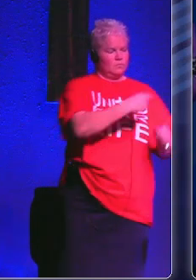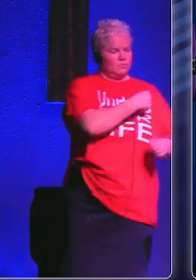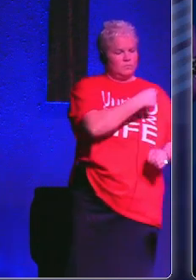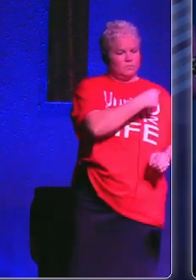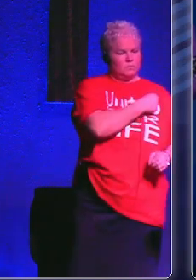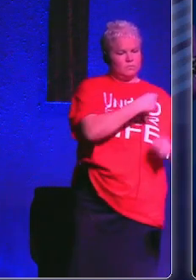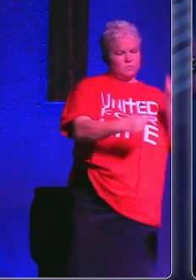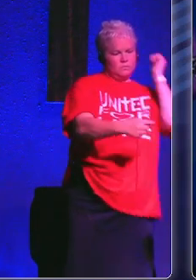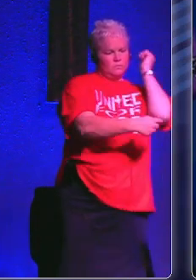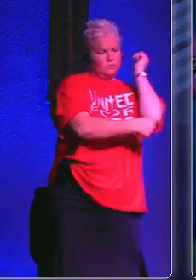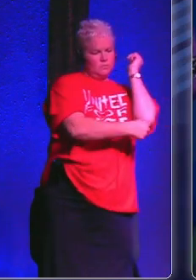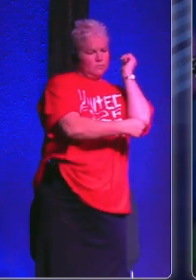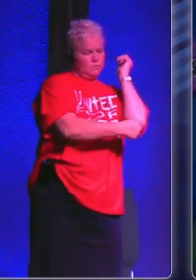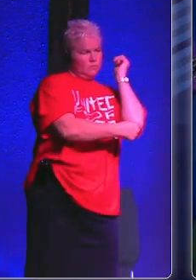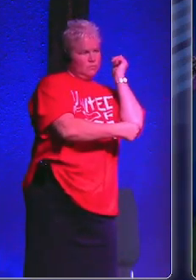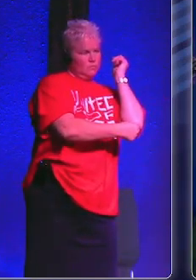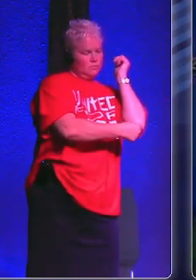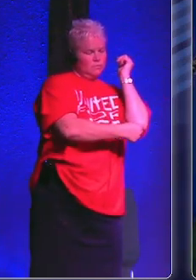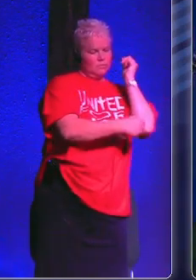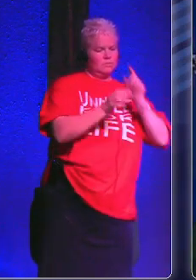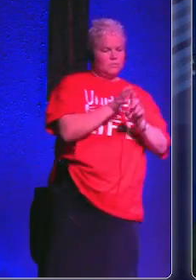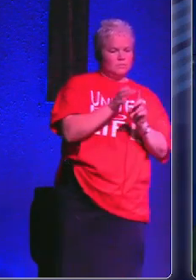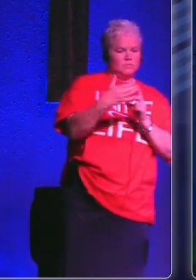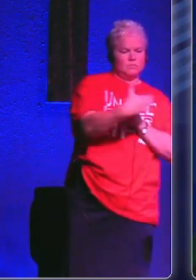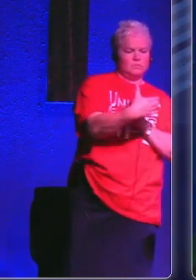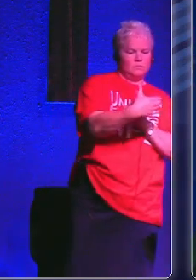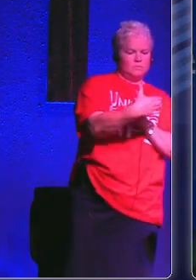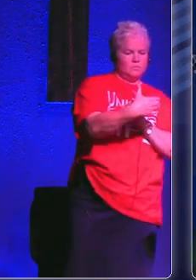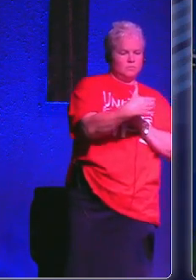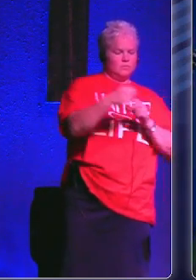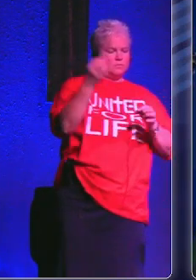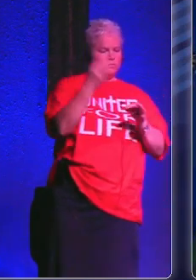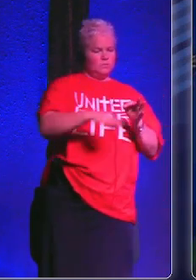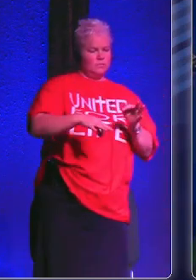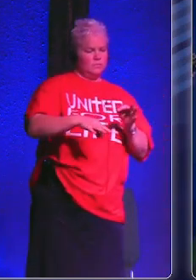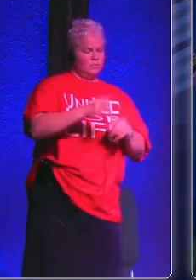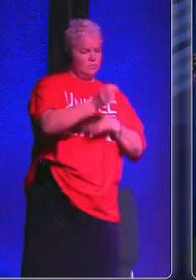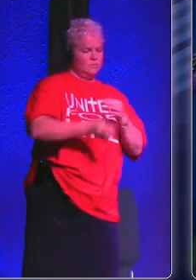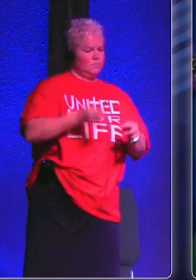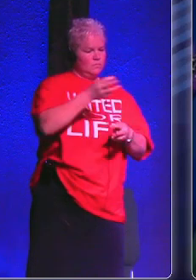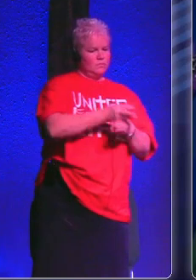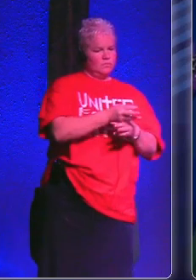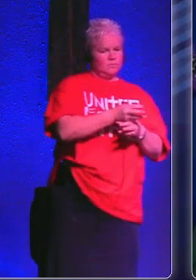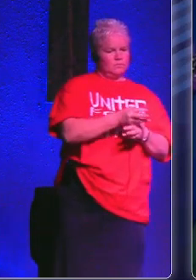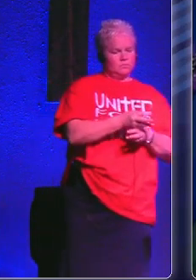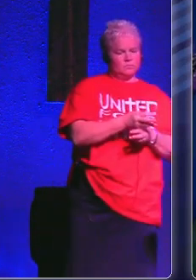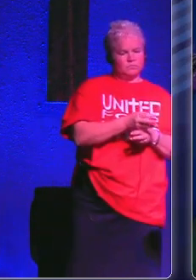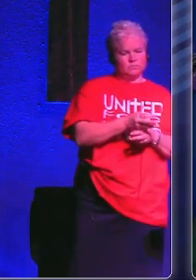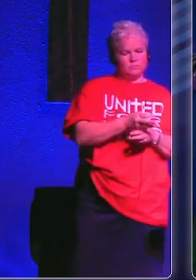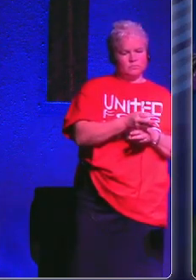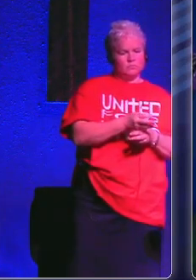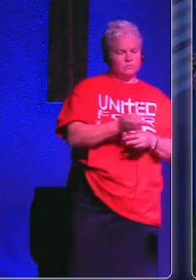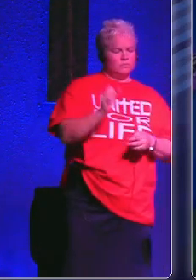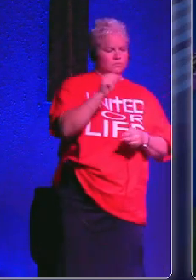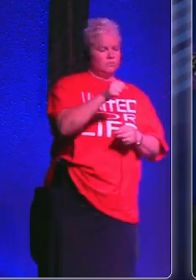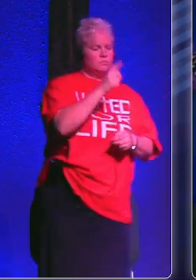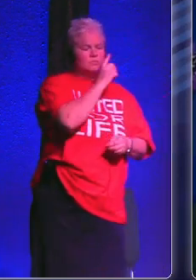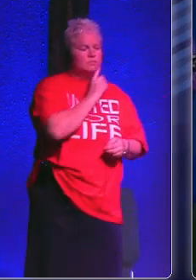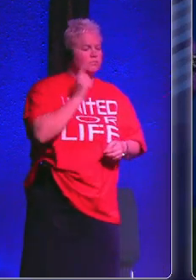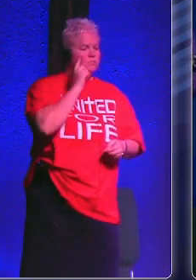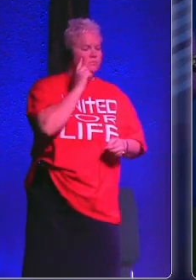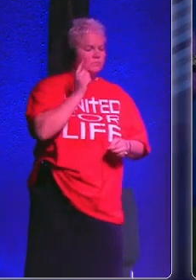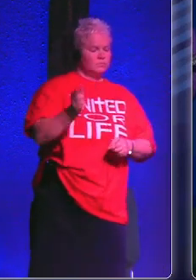ability to stand against the cultural current and the sinful world that bears down upon us every